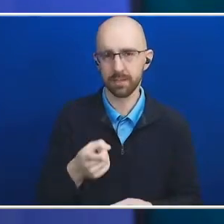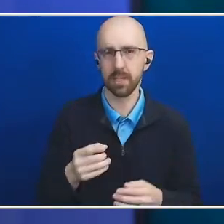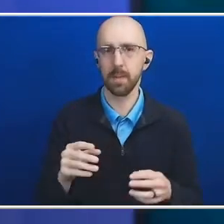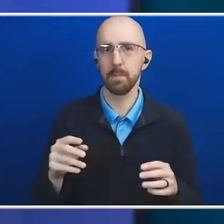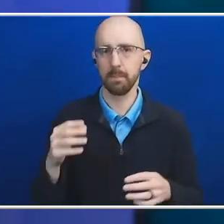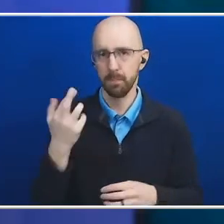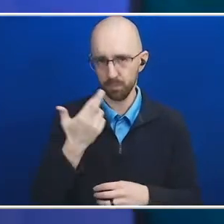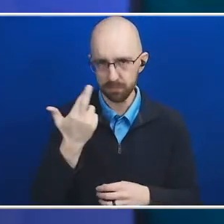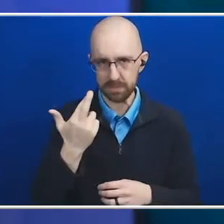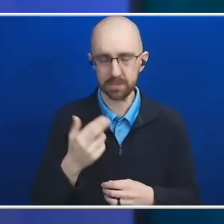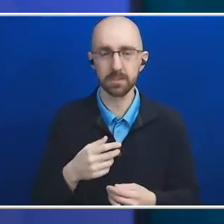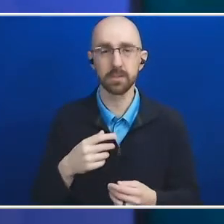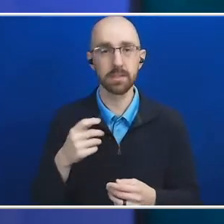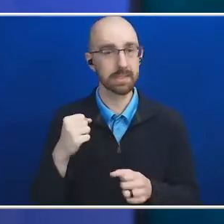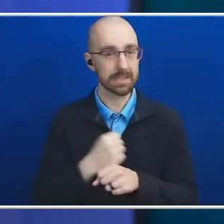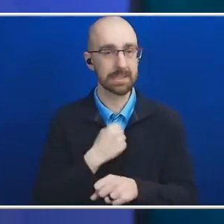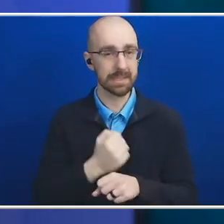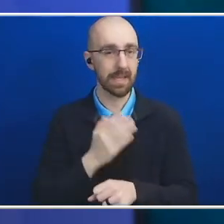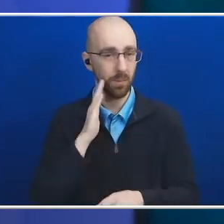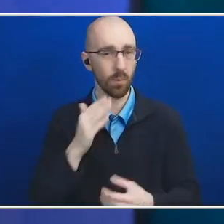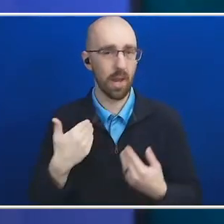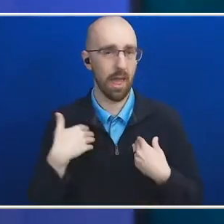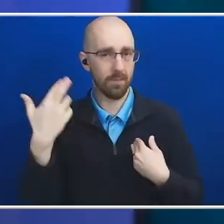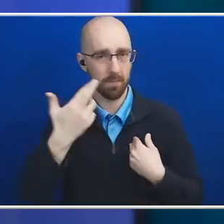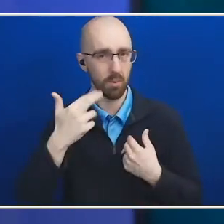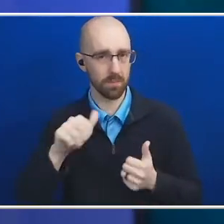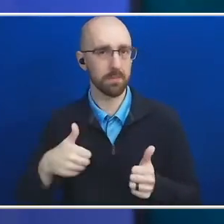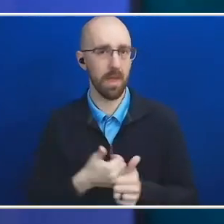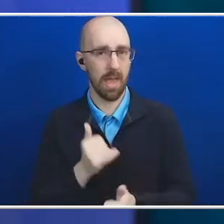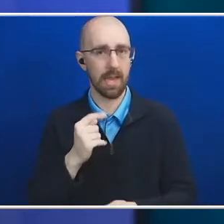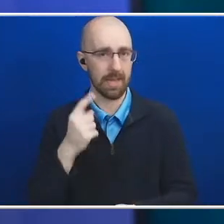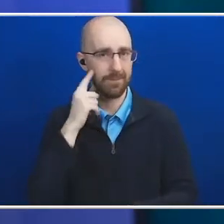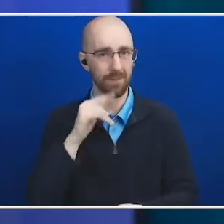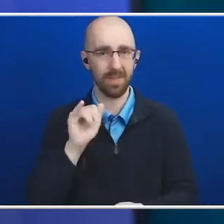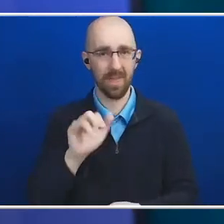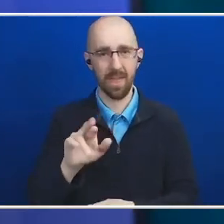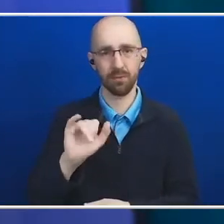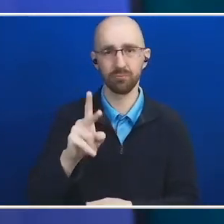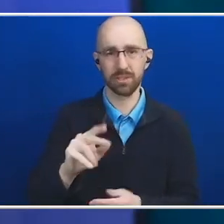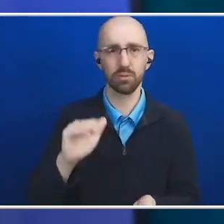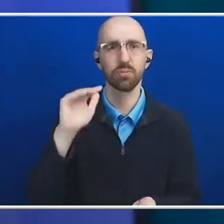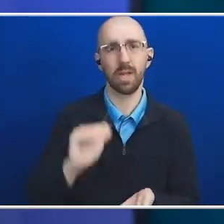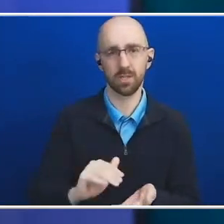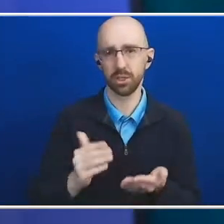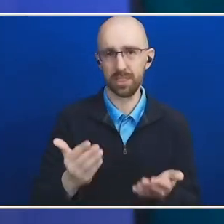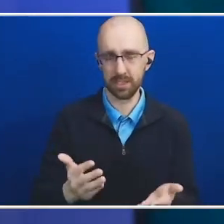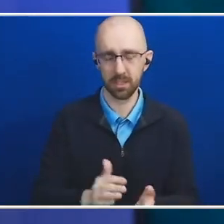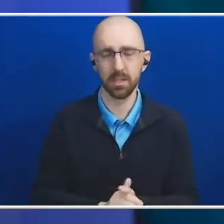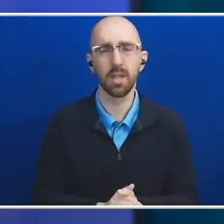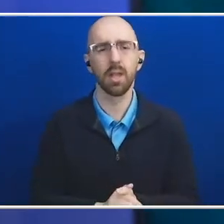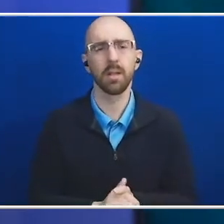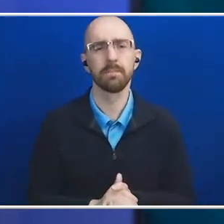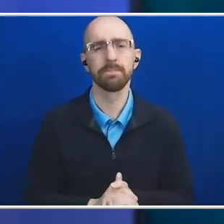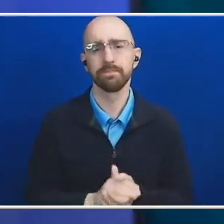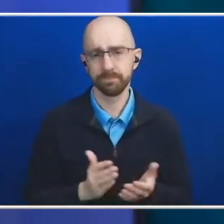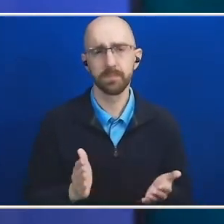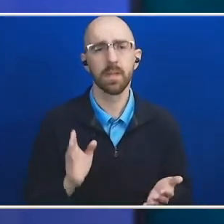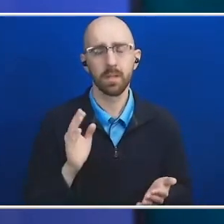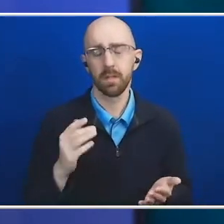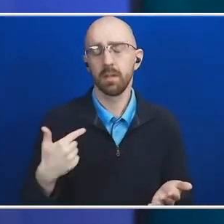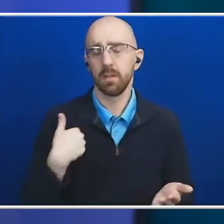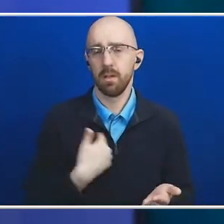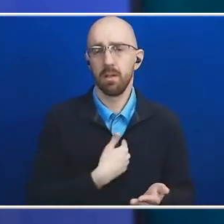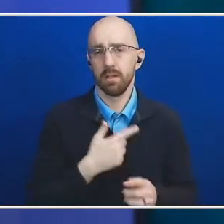really would be purposeful for her for that risk reduction. And so we ultimately did bilateral mastectomy